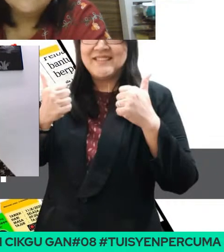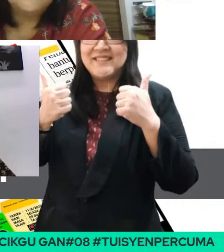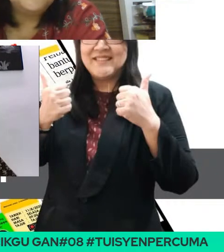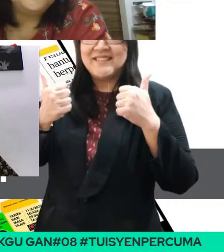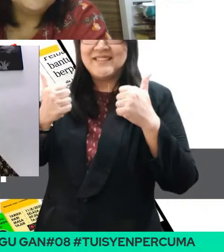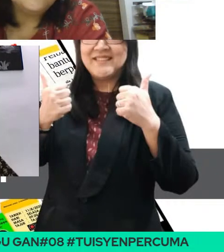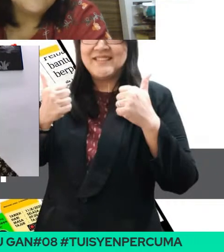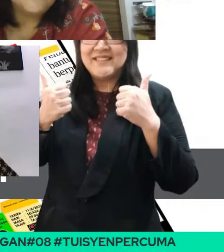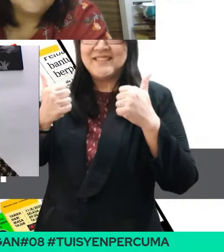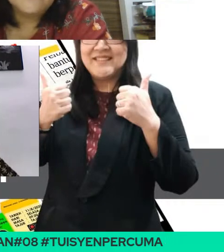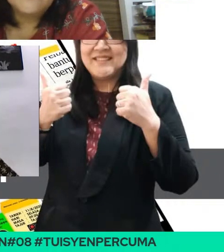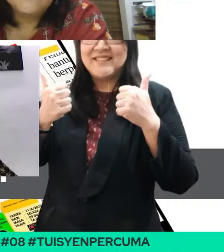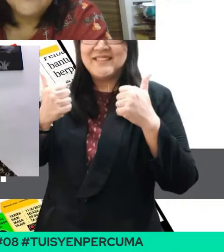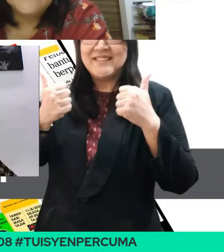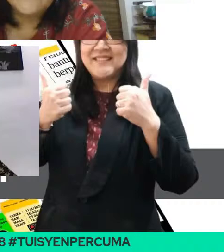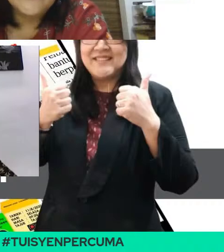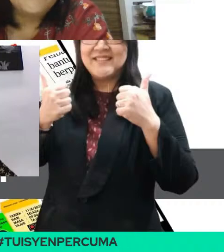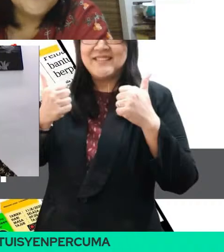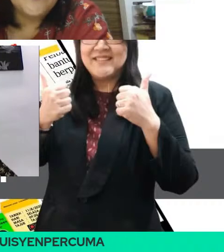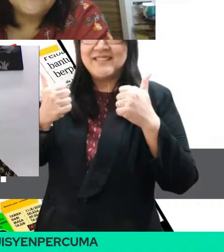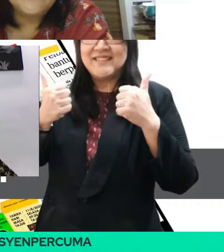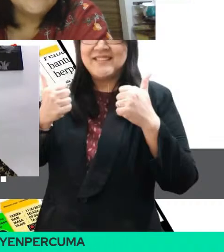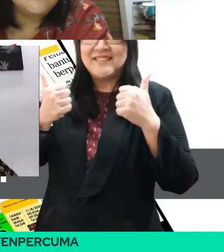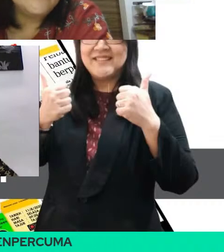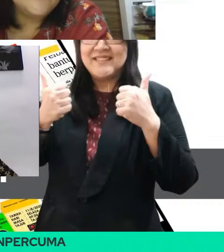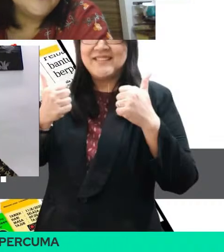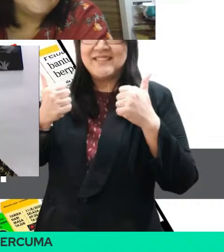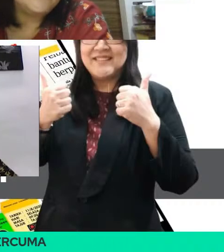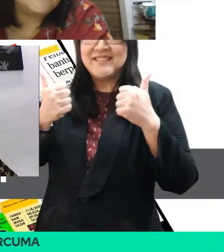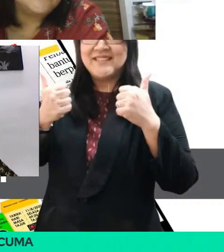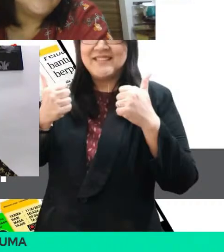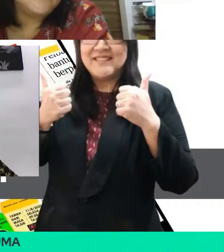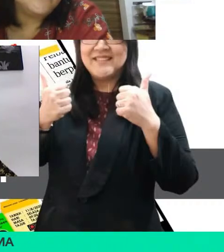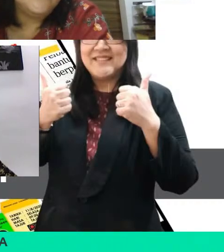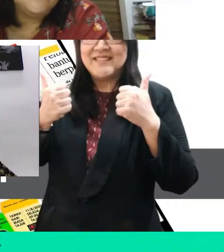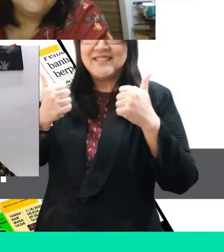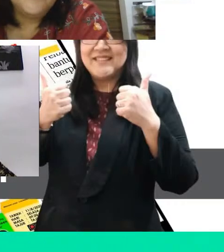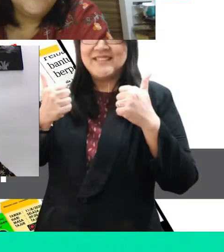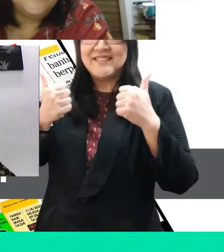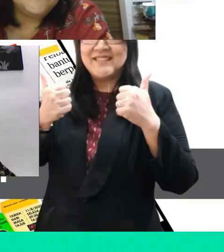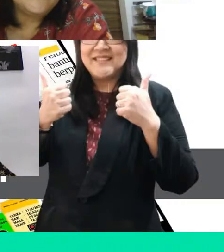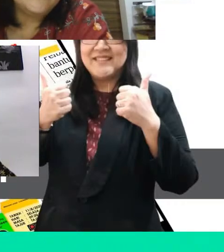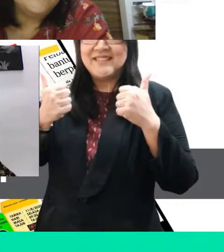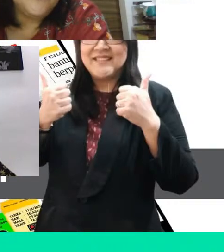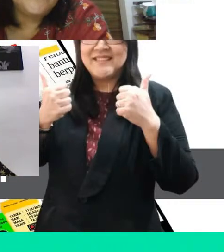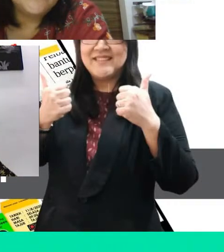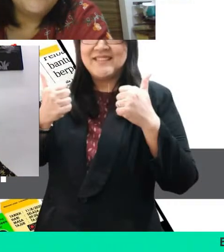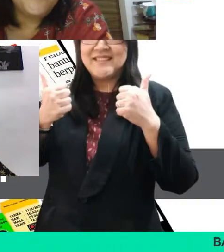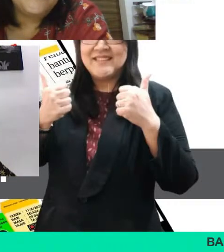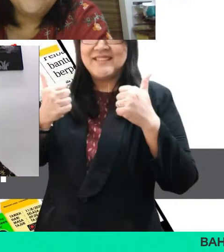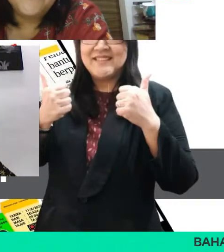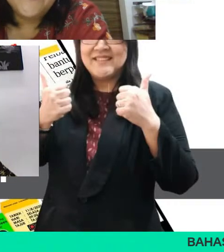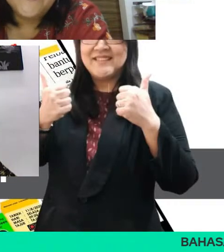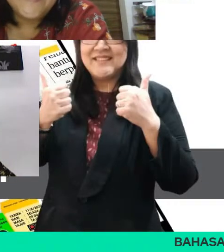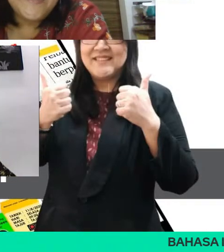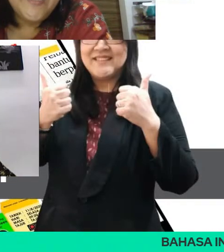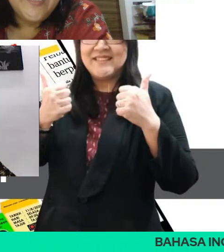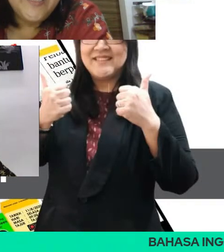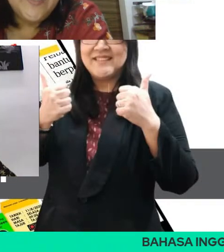EDDAMMYRU1. You can screen capture and later on, is there. Maybe later on, you can type it